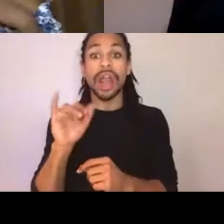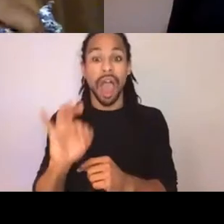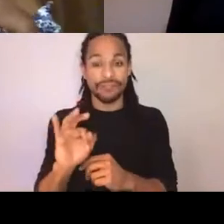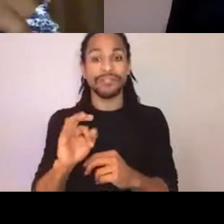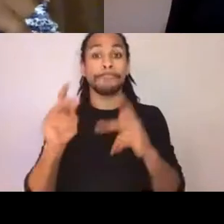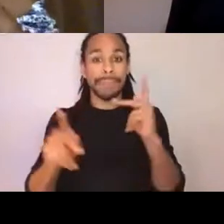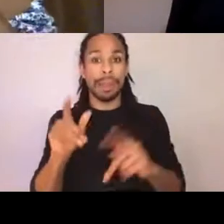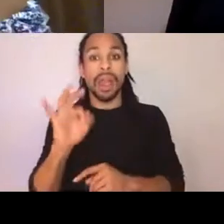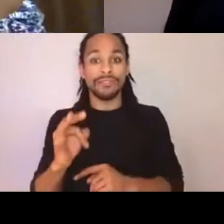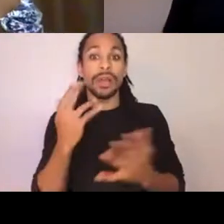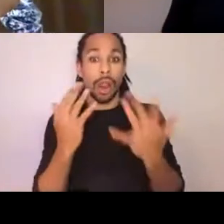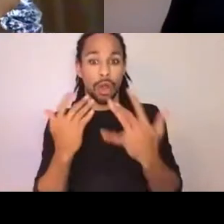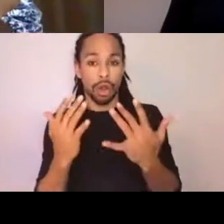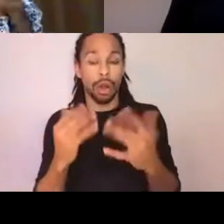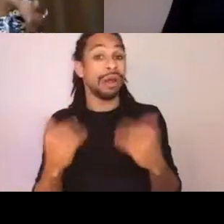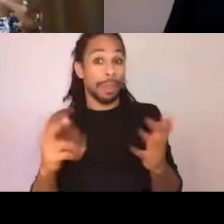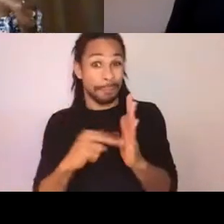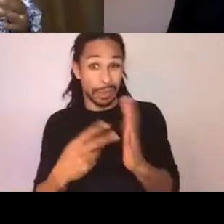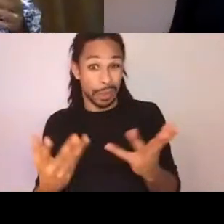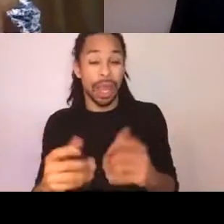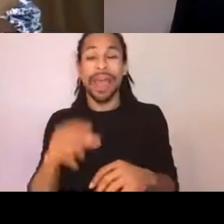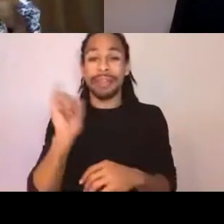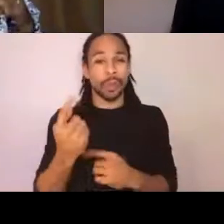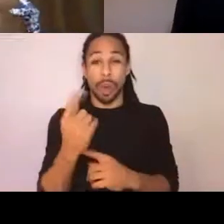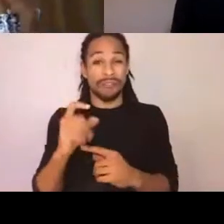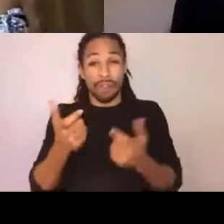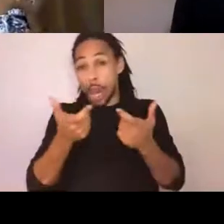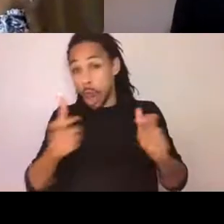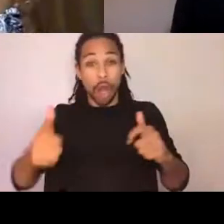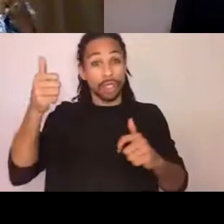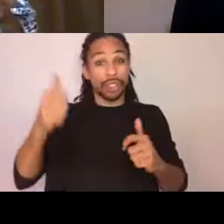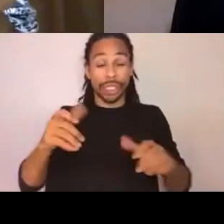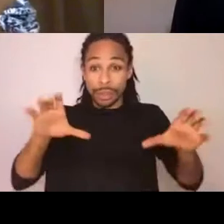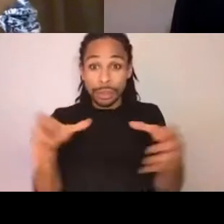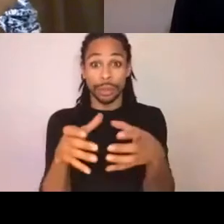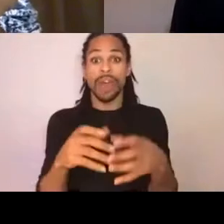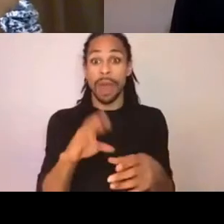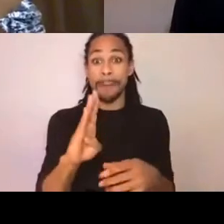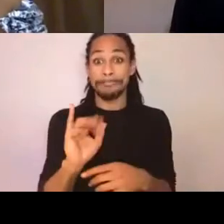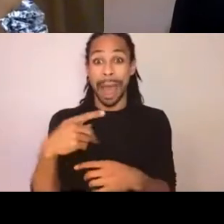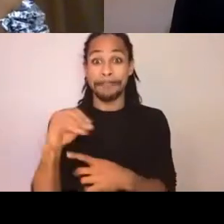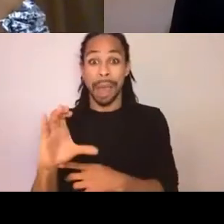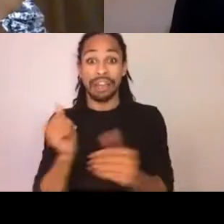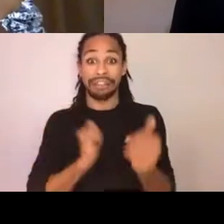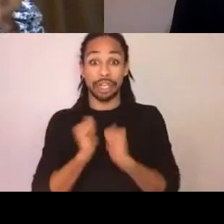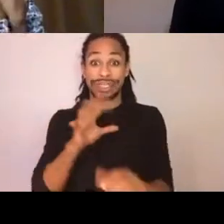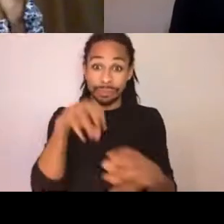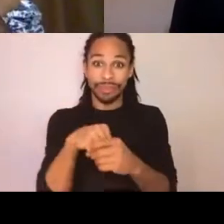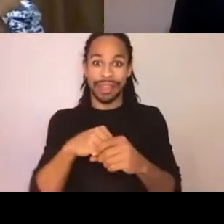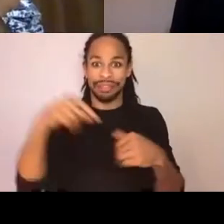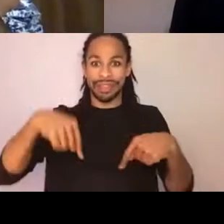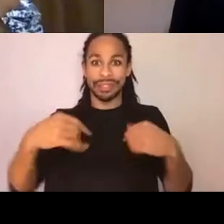chair Coalitions of Theaters of Color. It is one of the largest coalition of BIPOC theaters in the country. And we